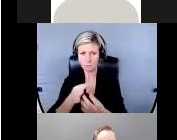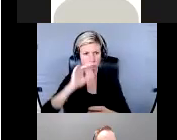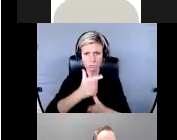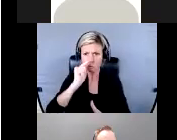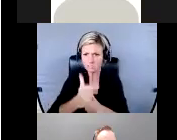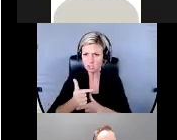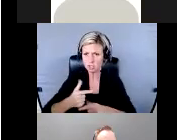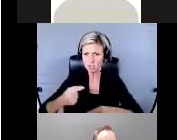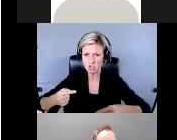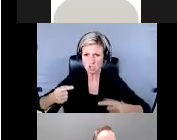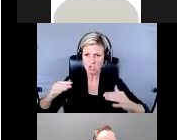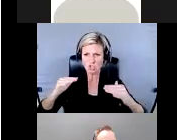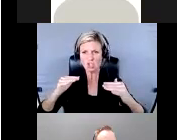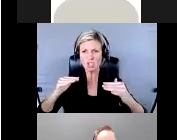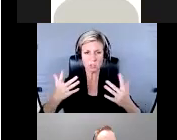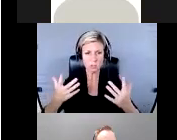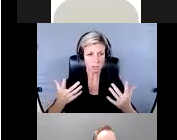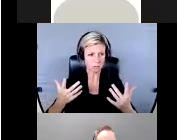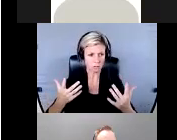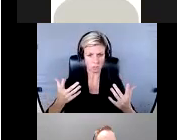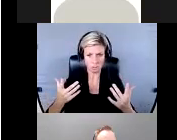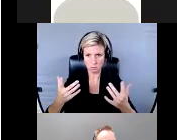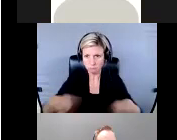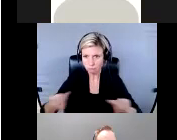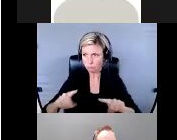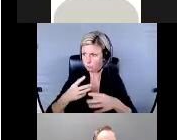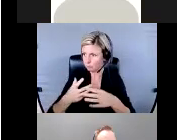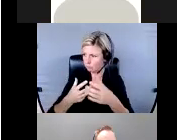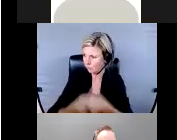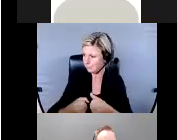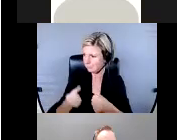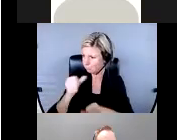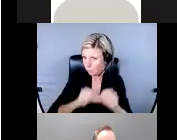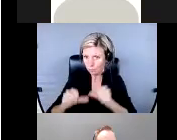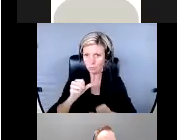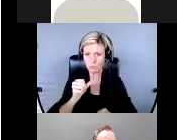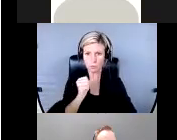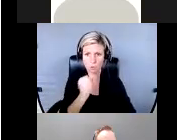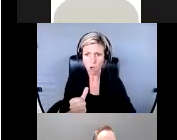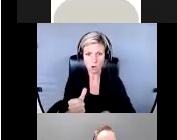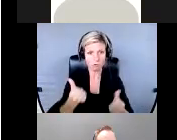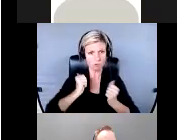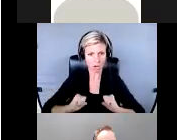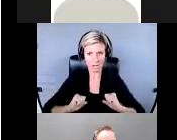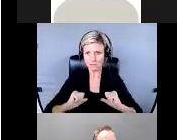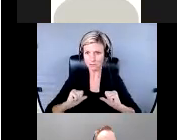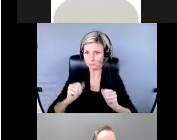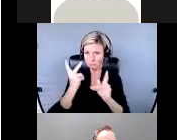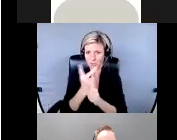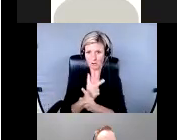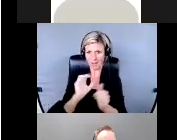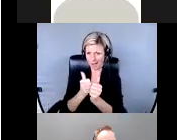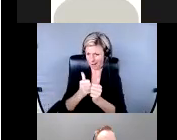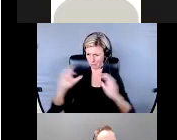distrust, the difficulties that families face when they're trying to figure out how to be a